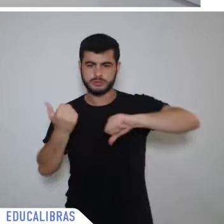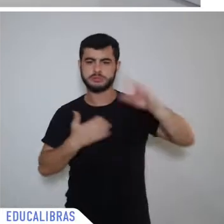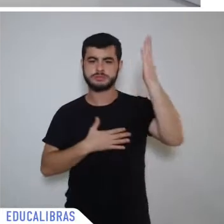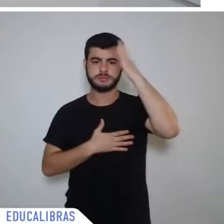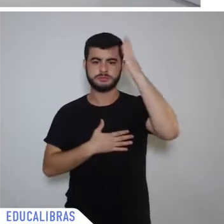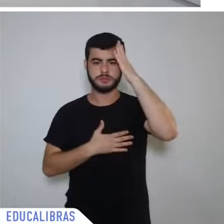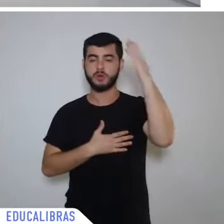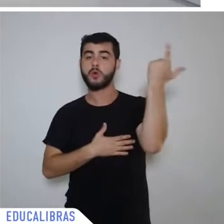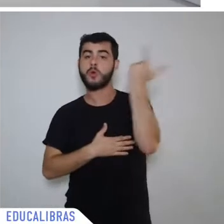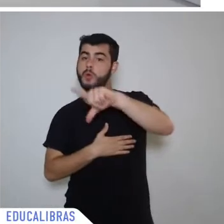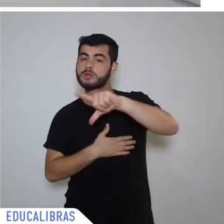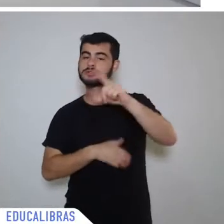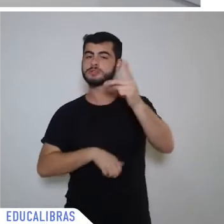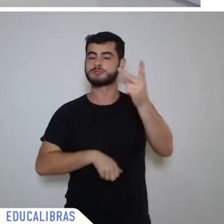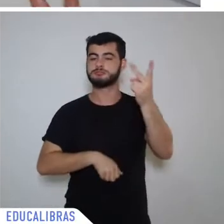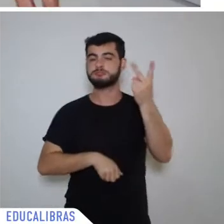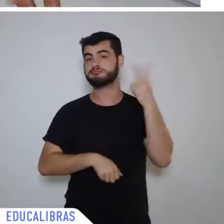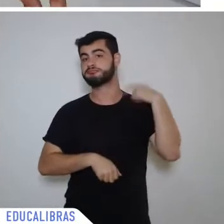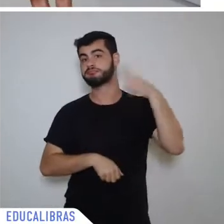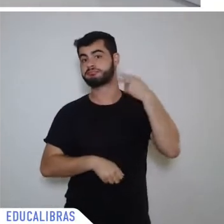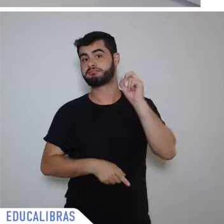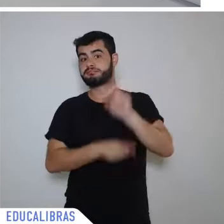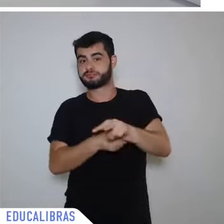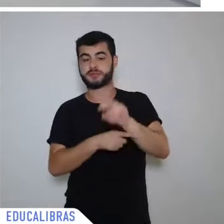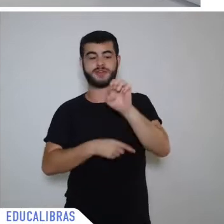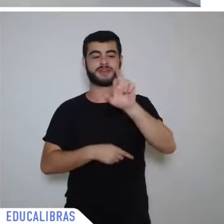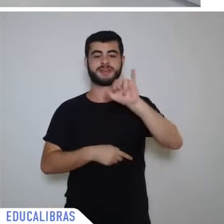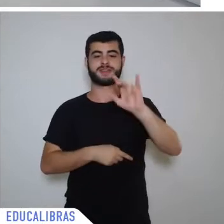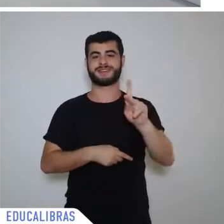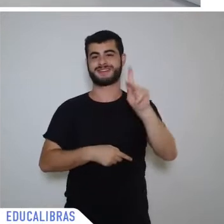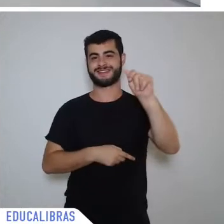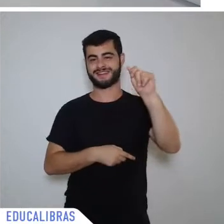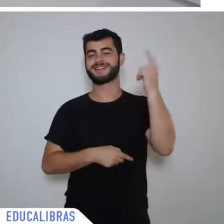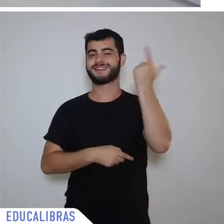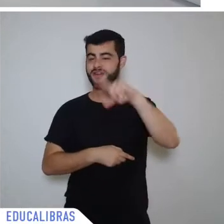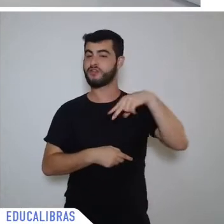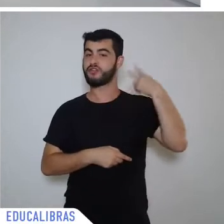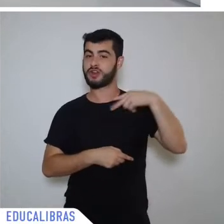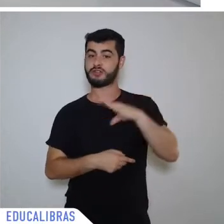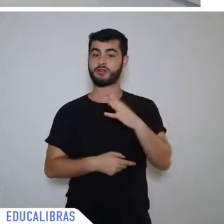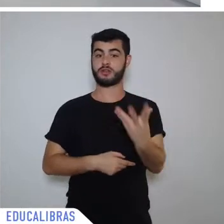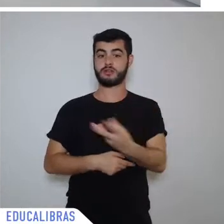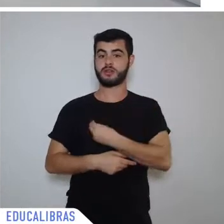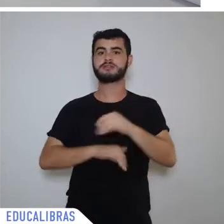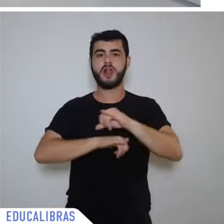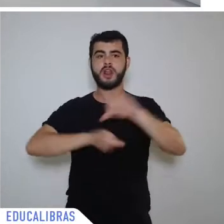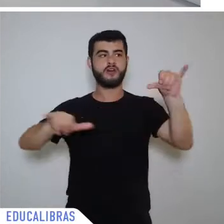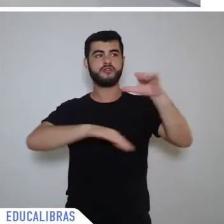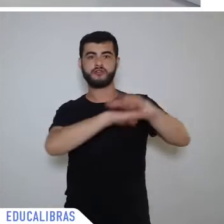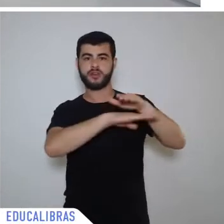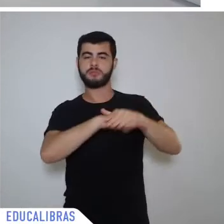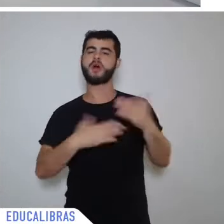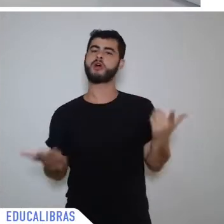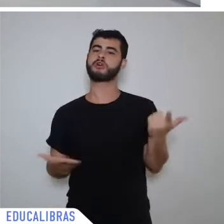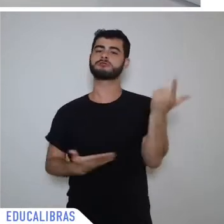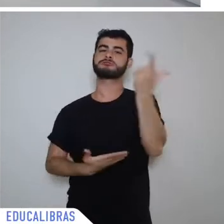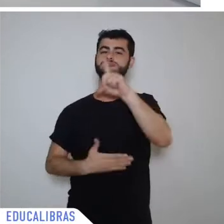in the future, what Erica Hilton, the first recently elected trans Black